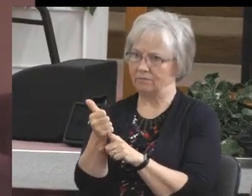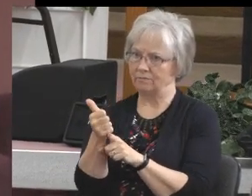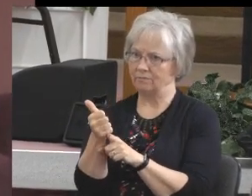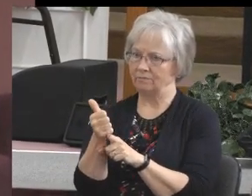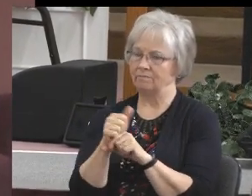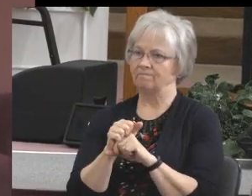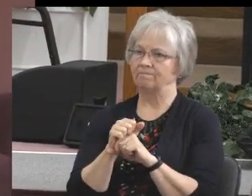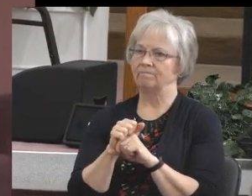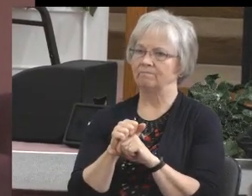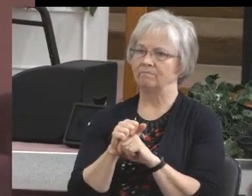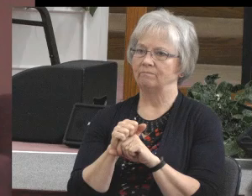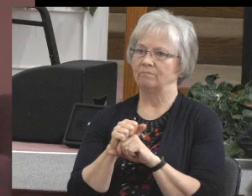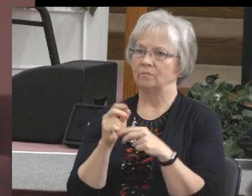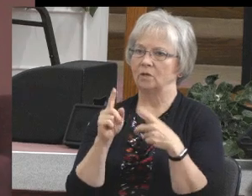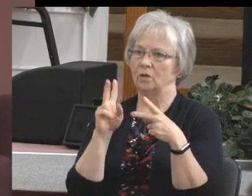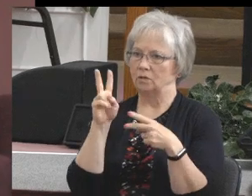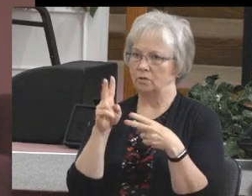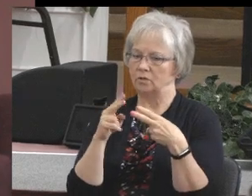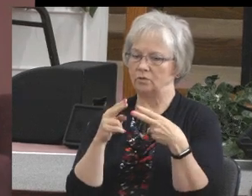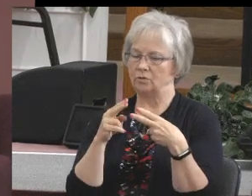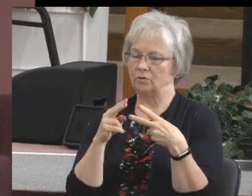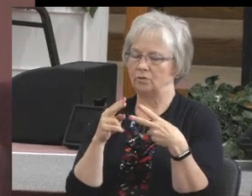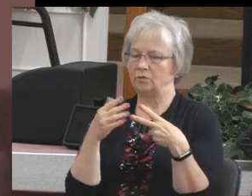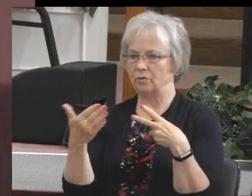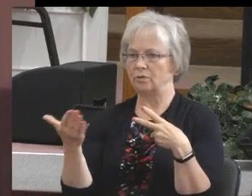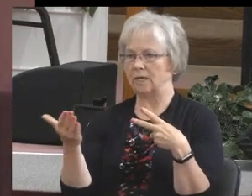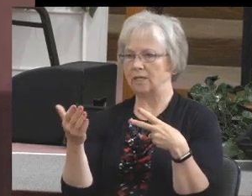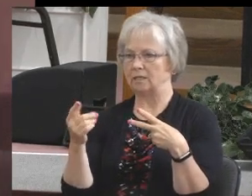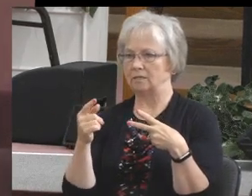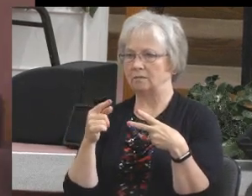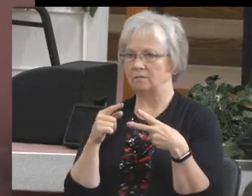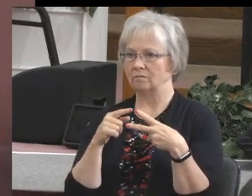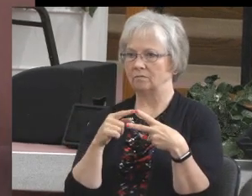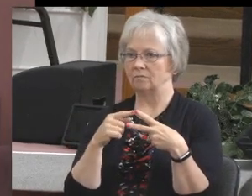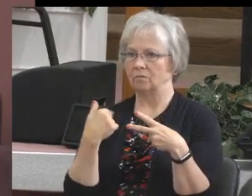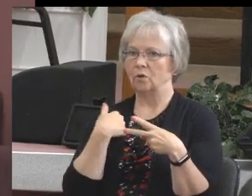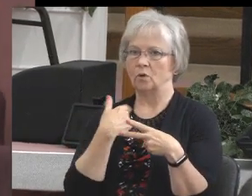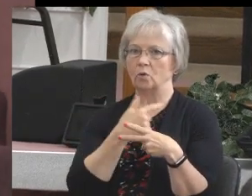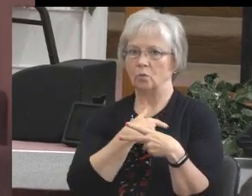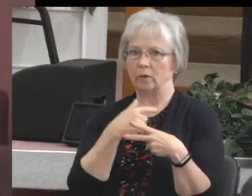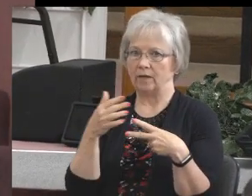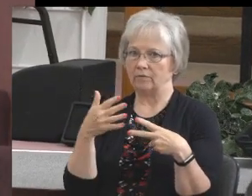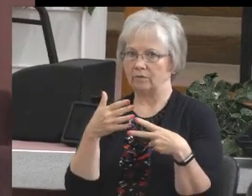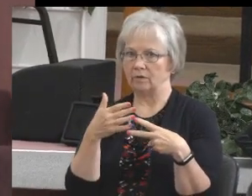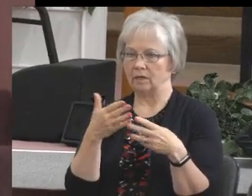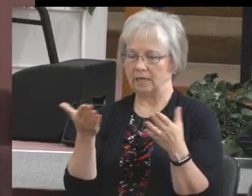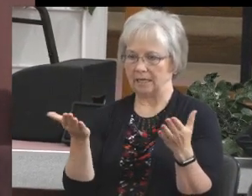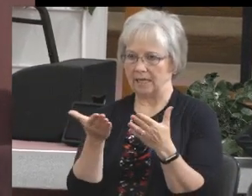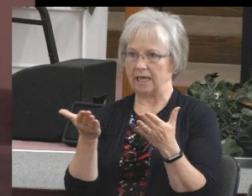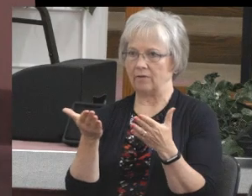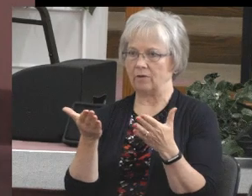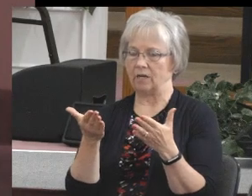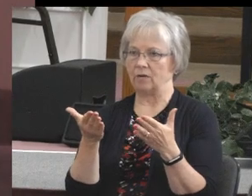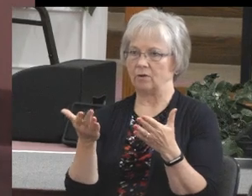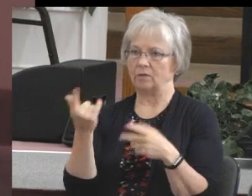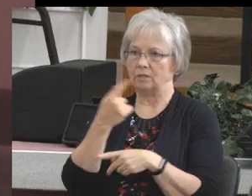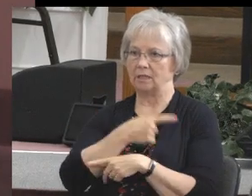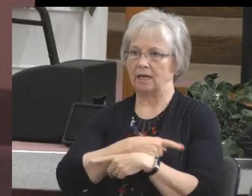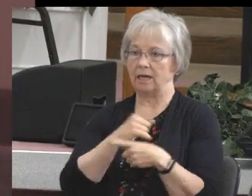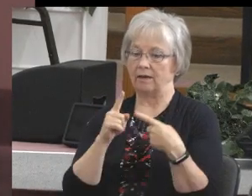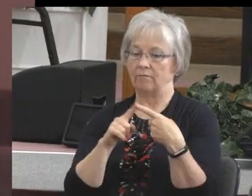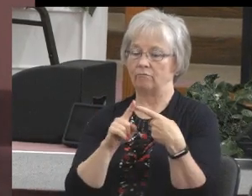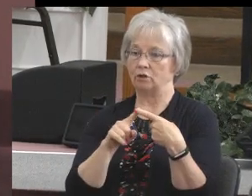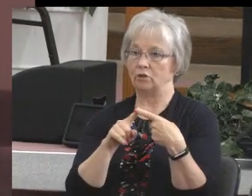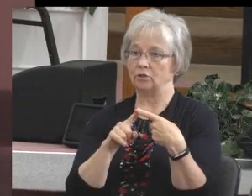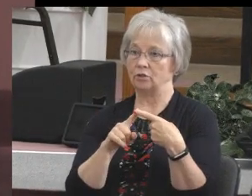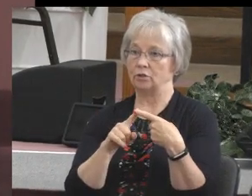I think there are two key things that we have gathered together here today, I hope, that are a part of your identity. The first is that